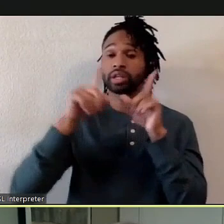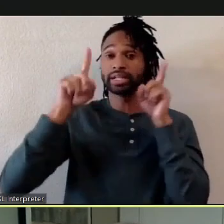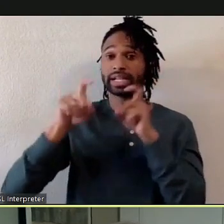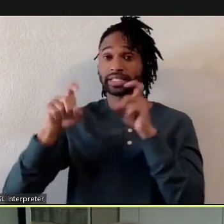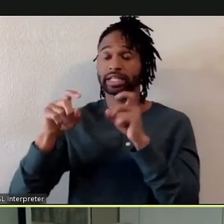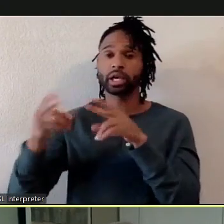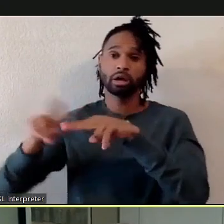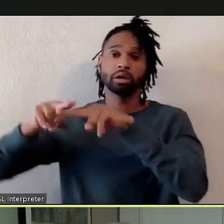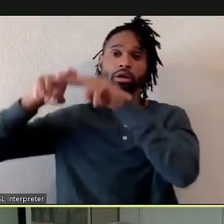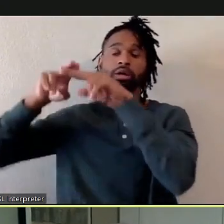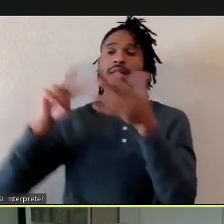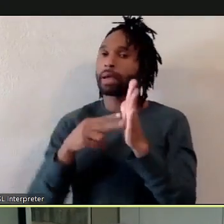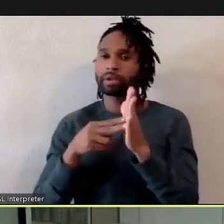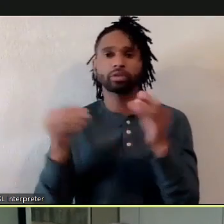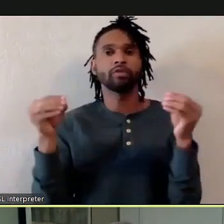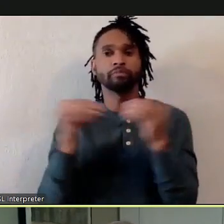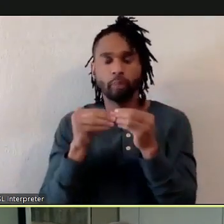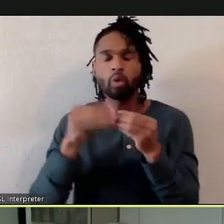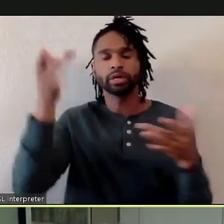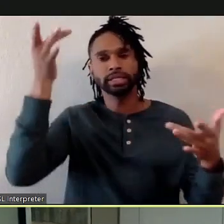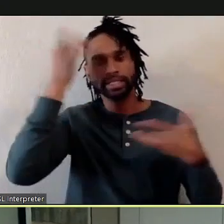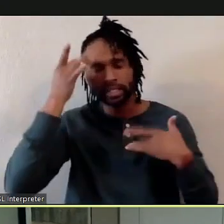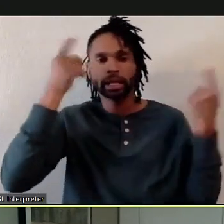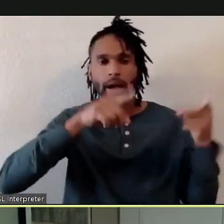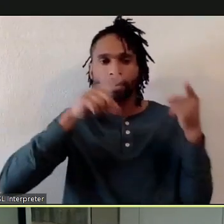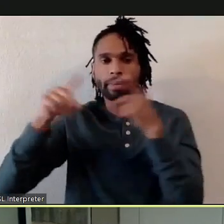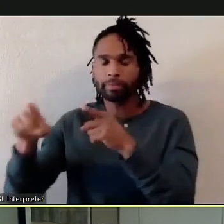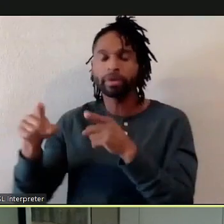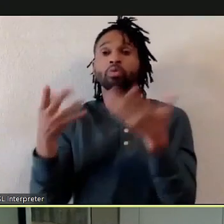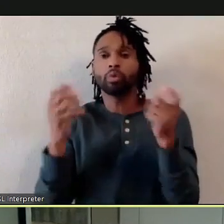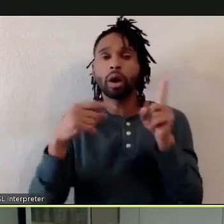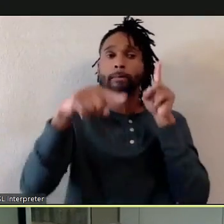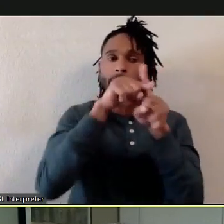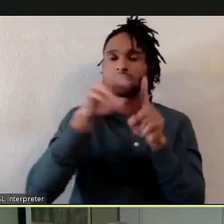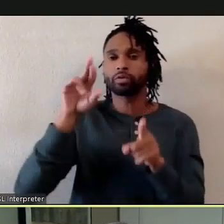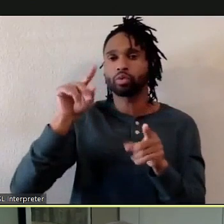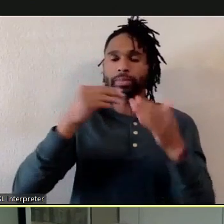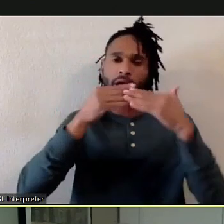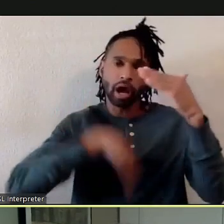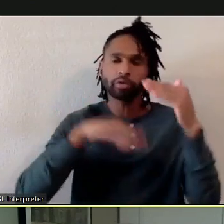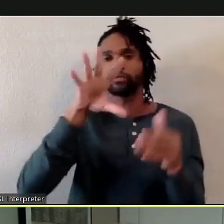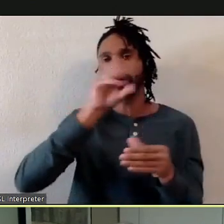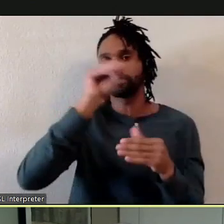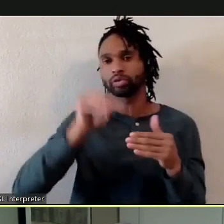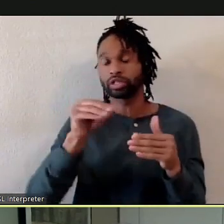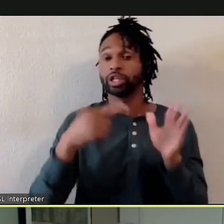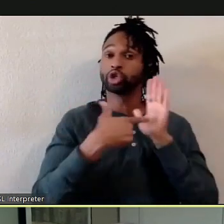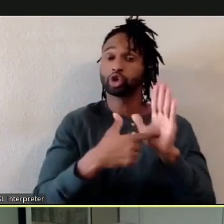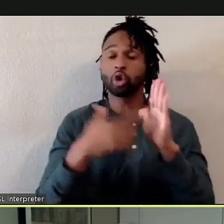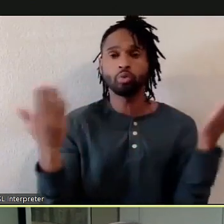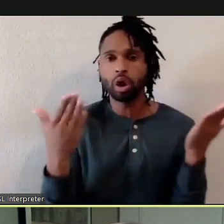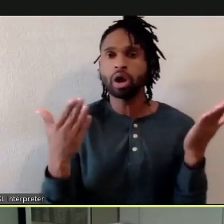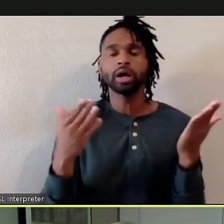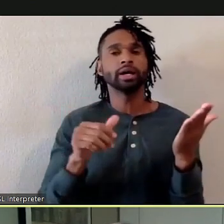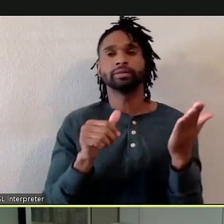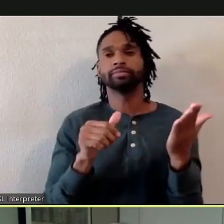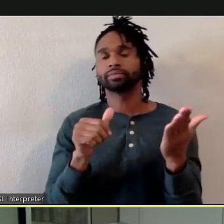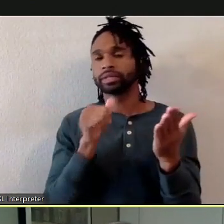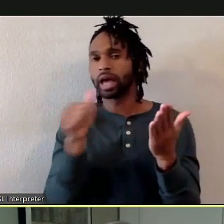we really have more disease occurring. We want our positivity rate to be under 5% as an indicator of enough testing occurring in the